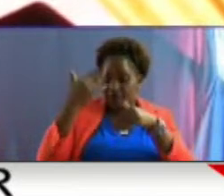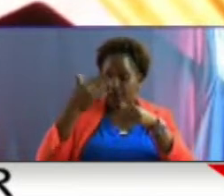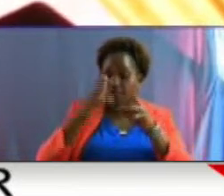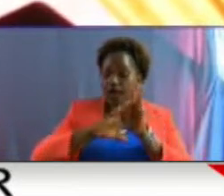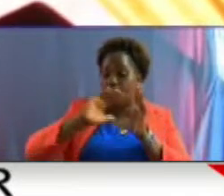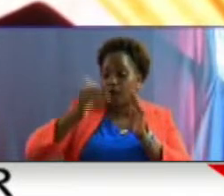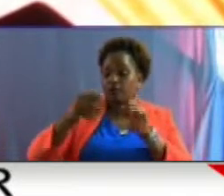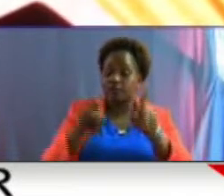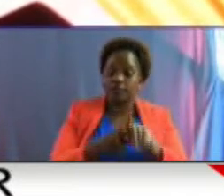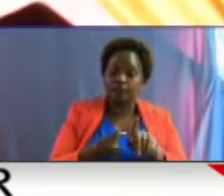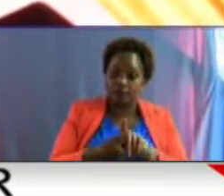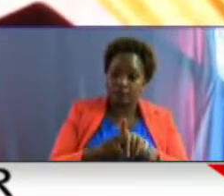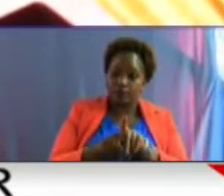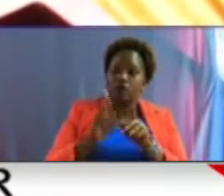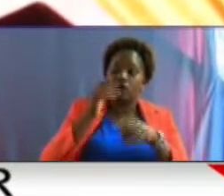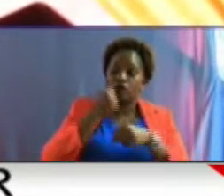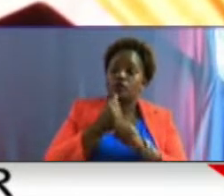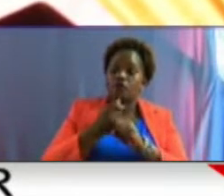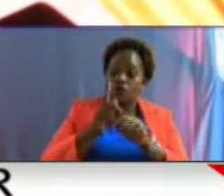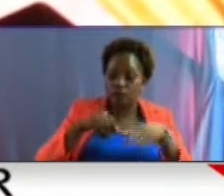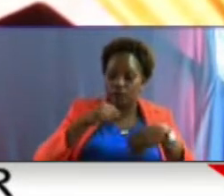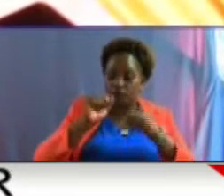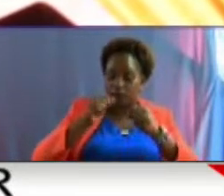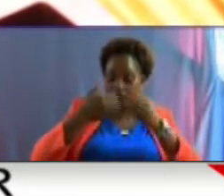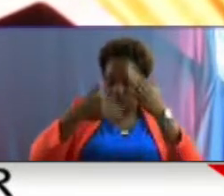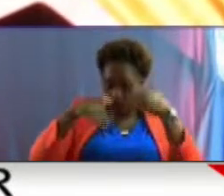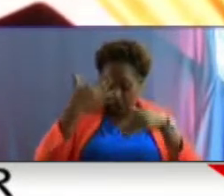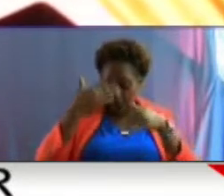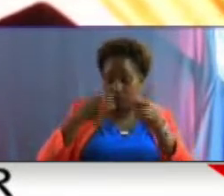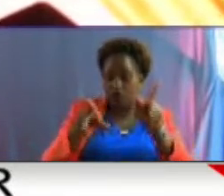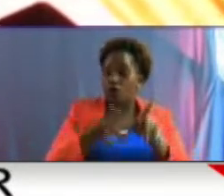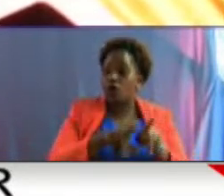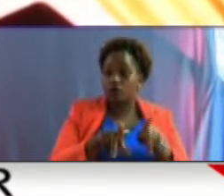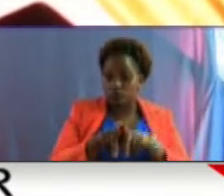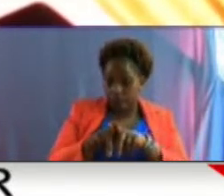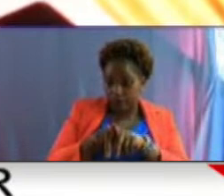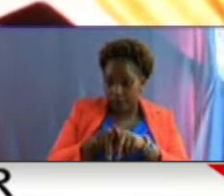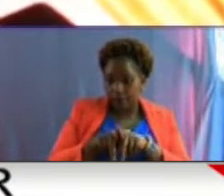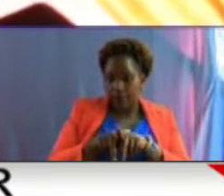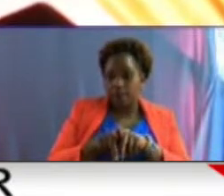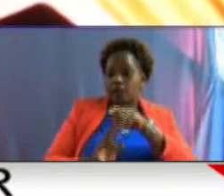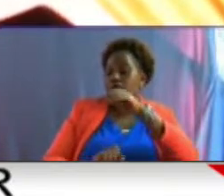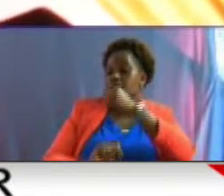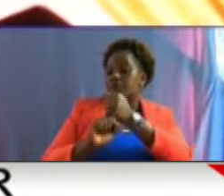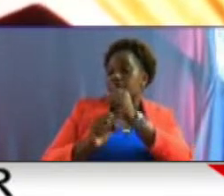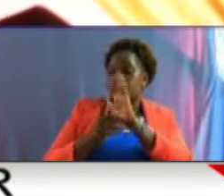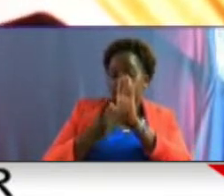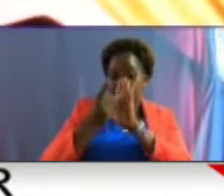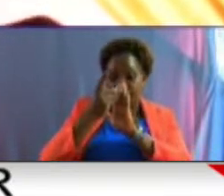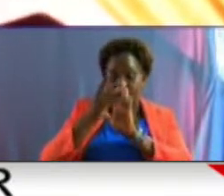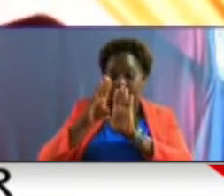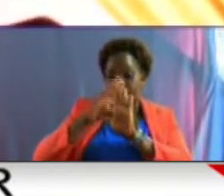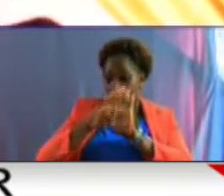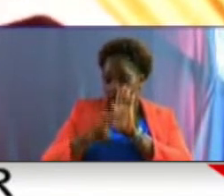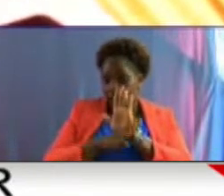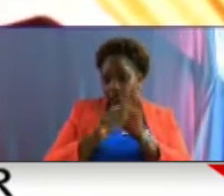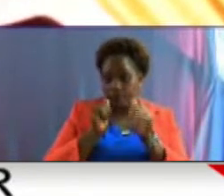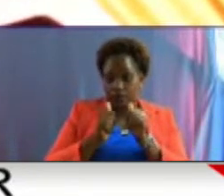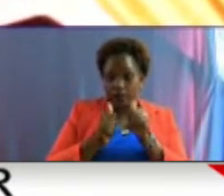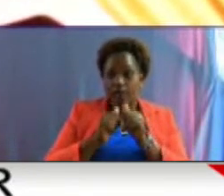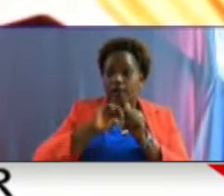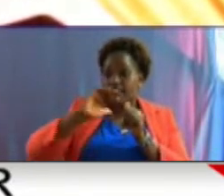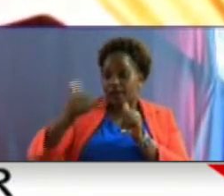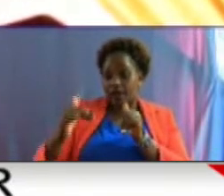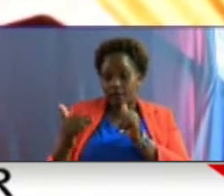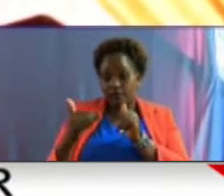county. We will do what we can as a university also to support development programs that the